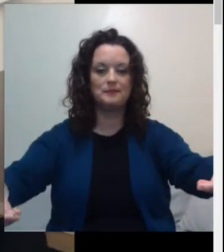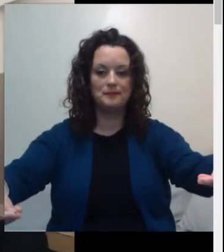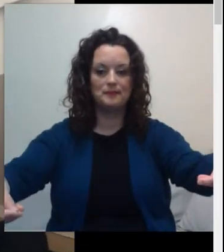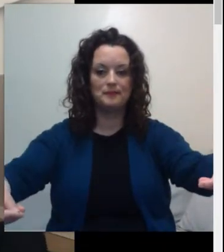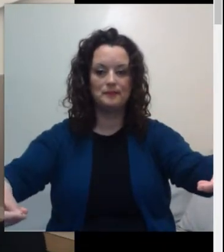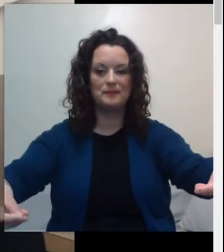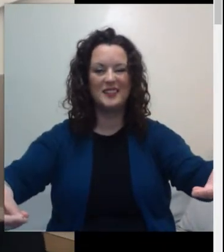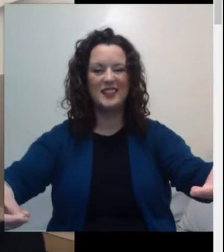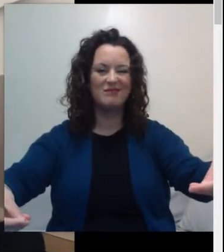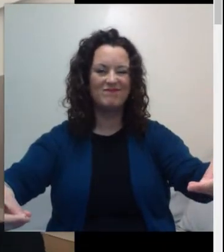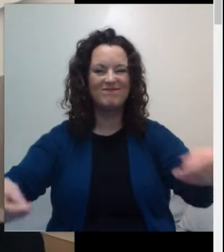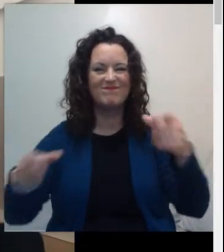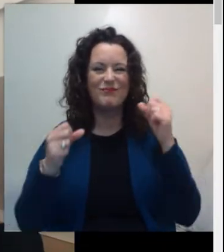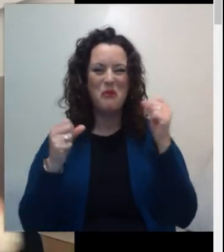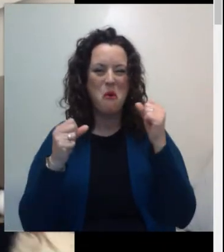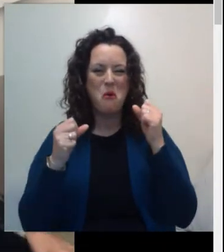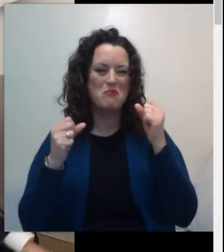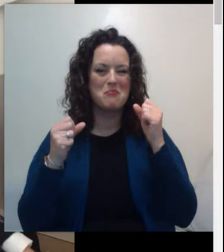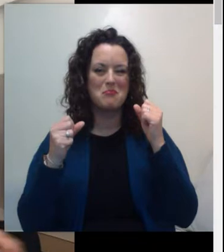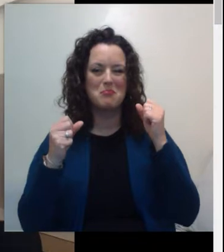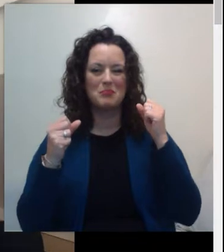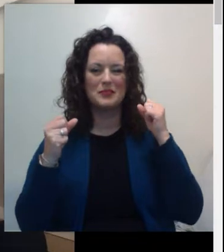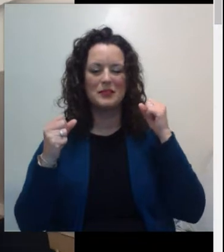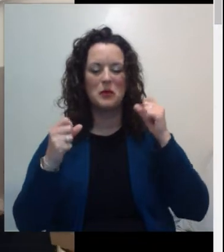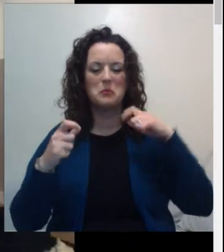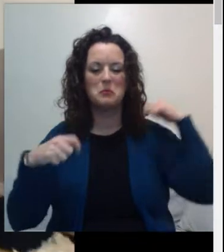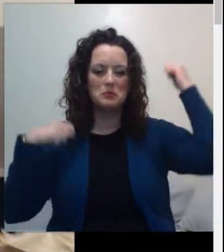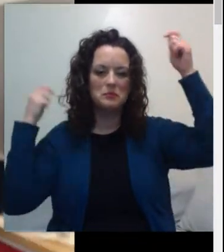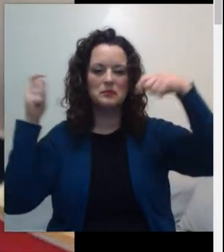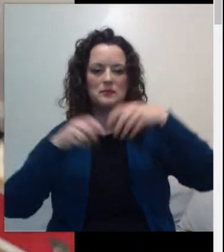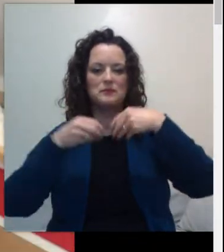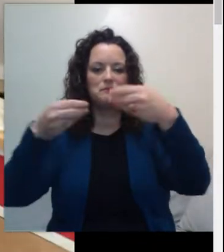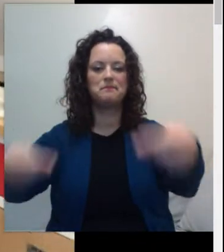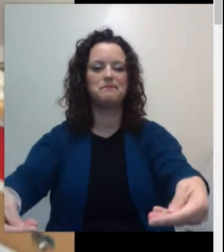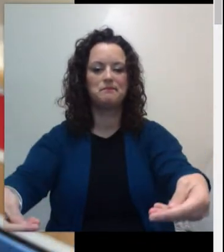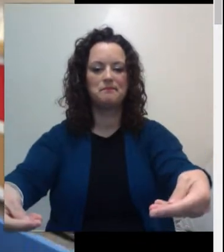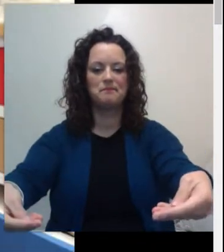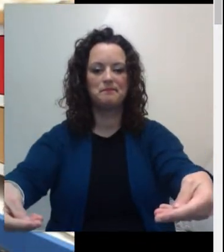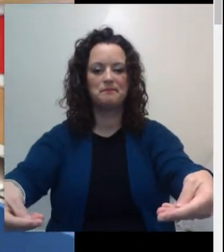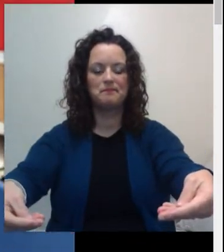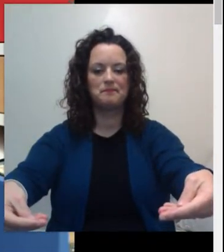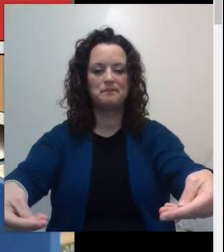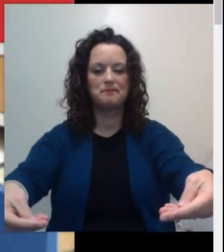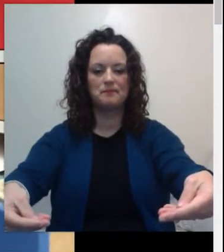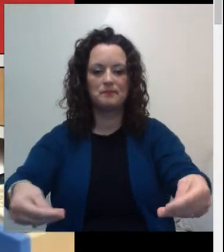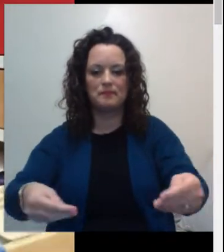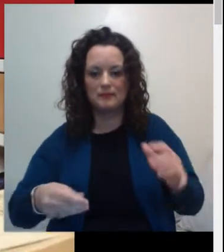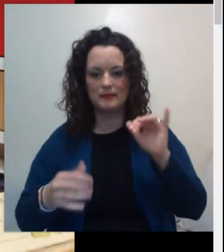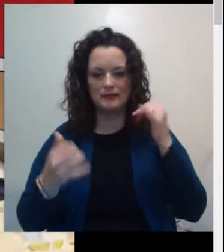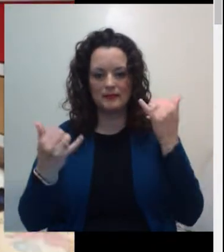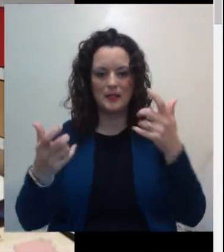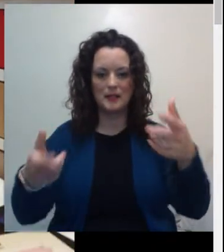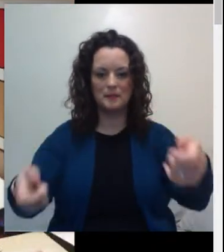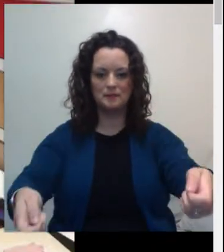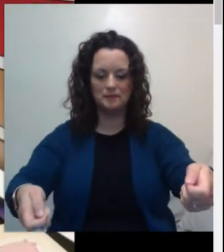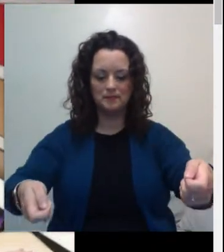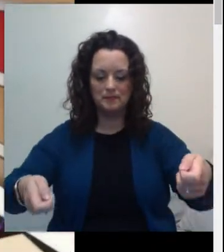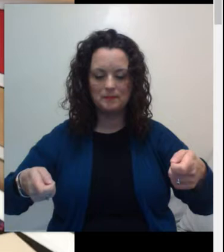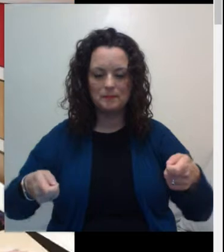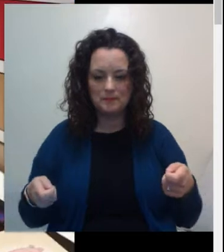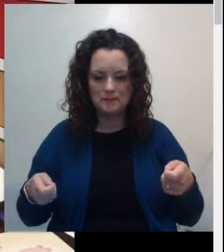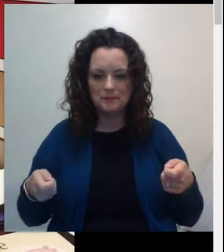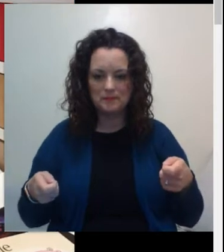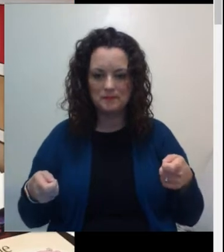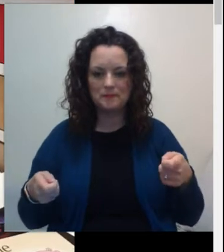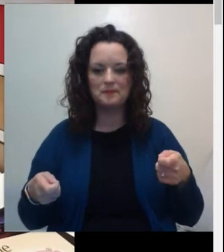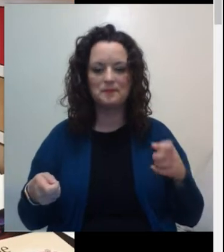not as cold as I thought it was going to be all the way over here. Take myself out, and let us open up this